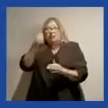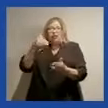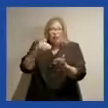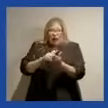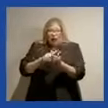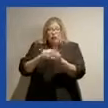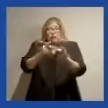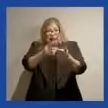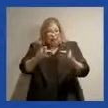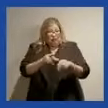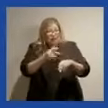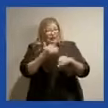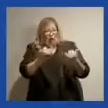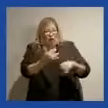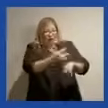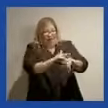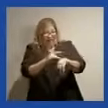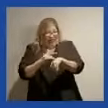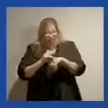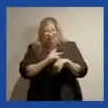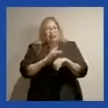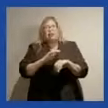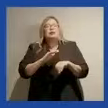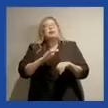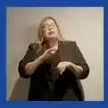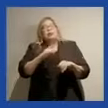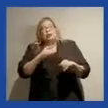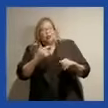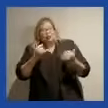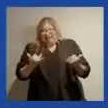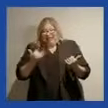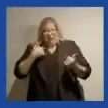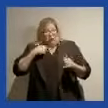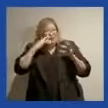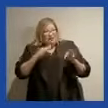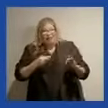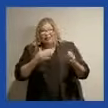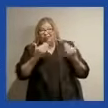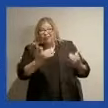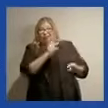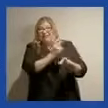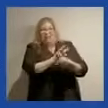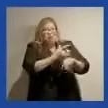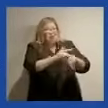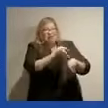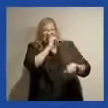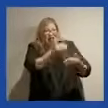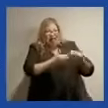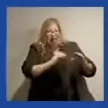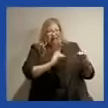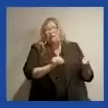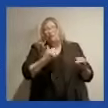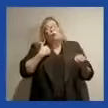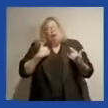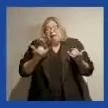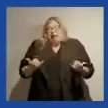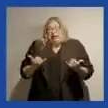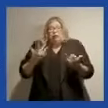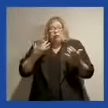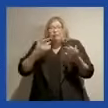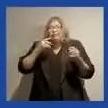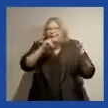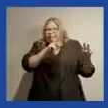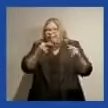vacant positions. Those positions are being determined in real time at every agency and department. They're making